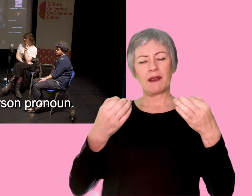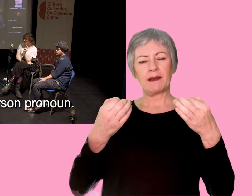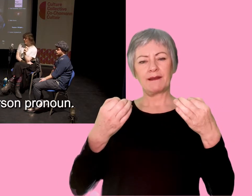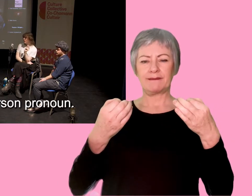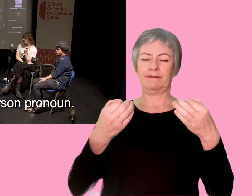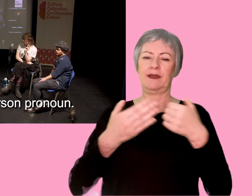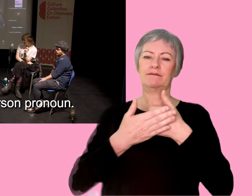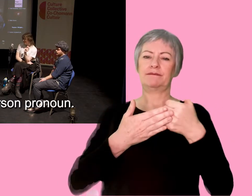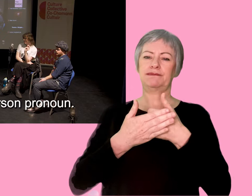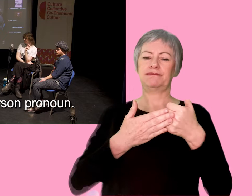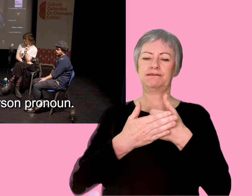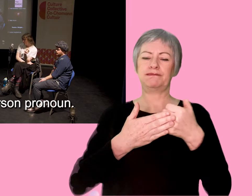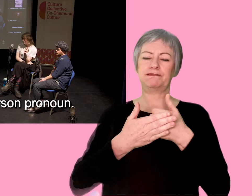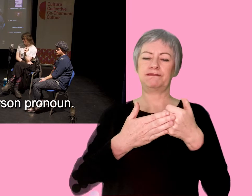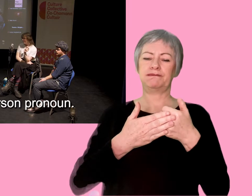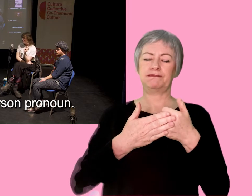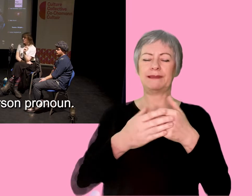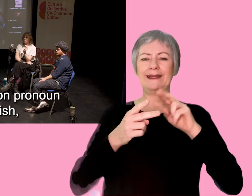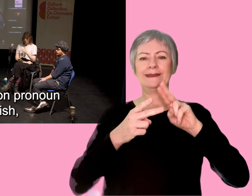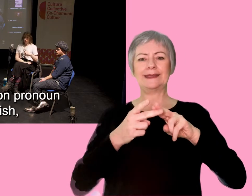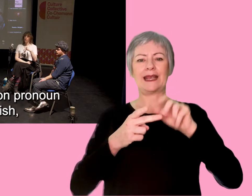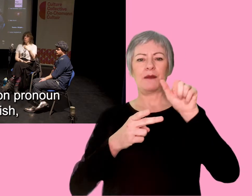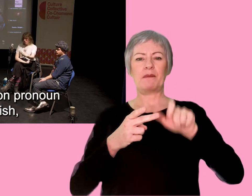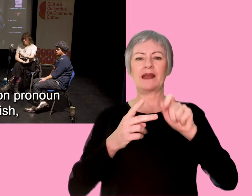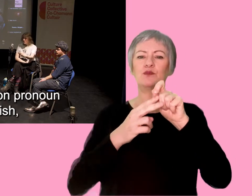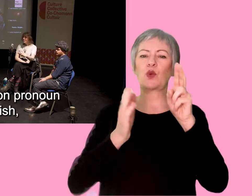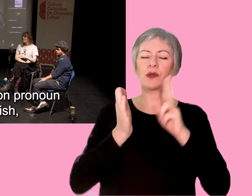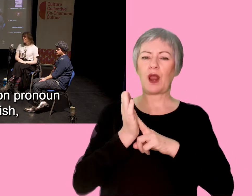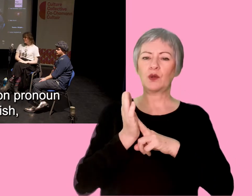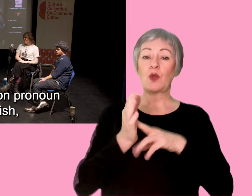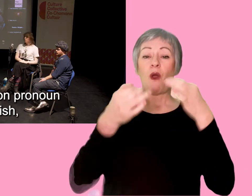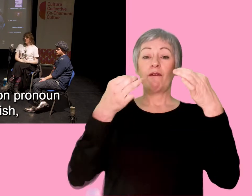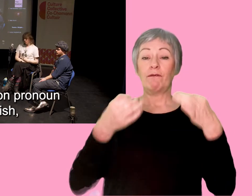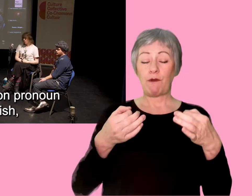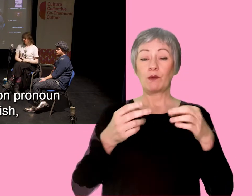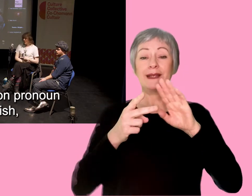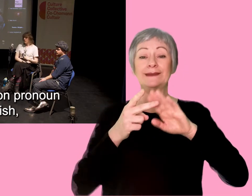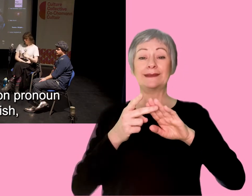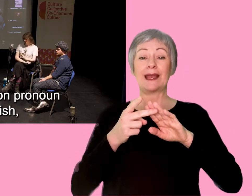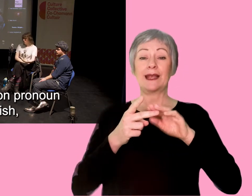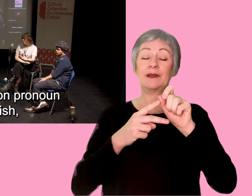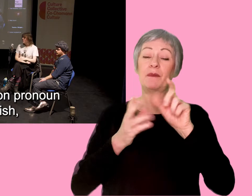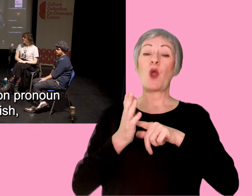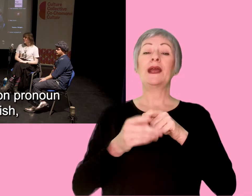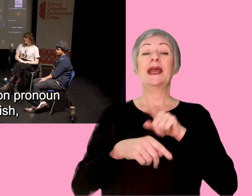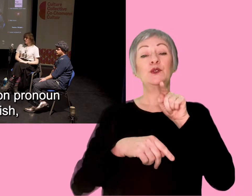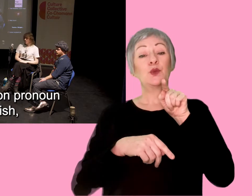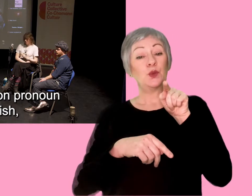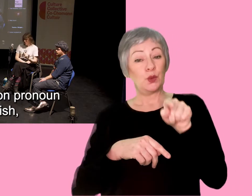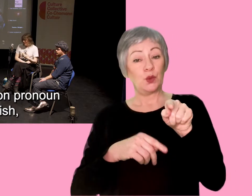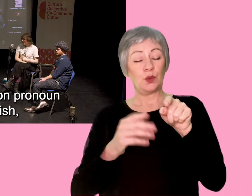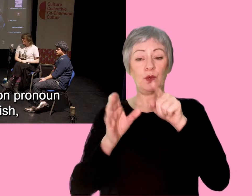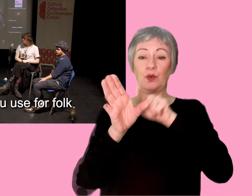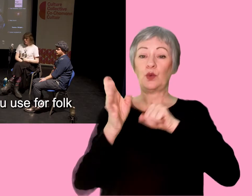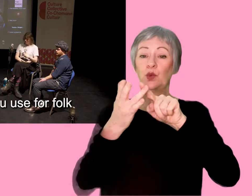familiar second-person pronoun. So the formal second-person pronoun is you, as it is